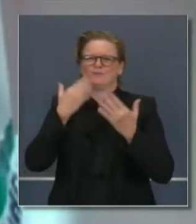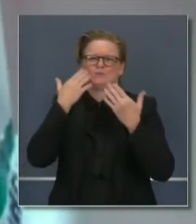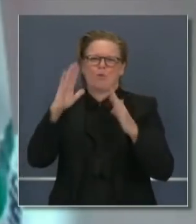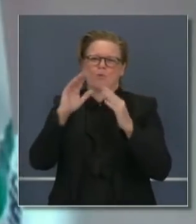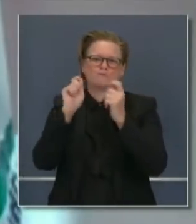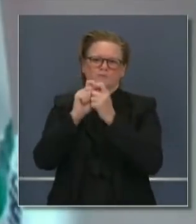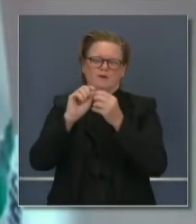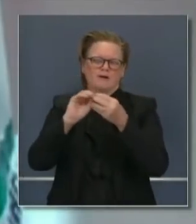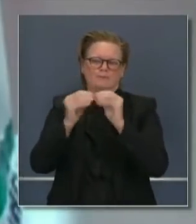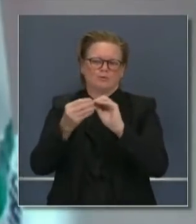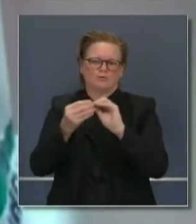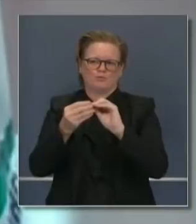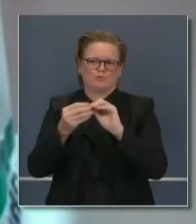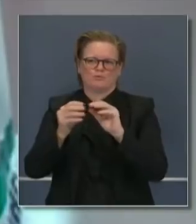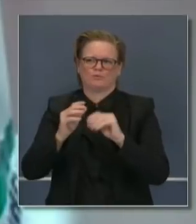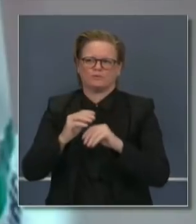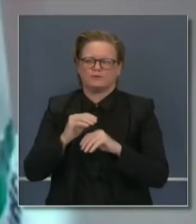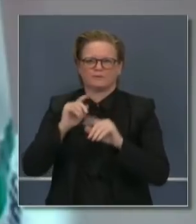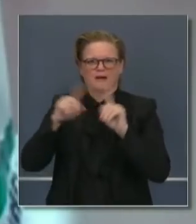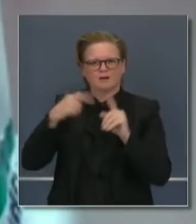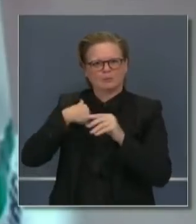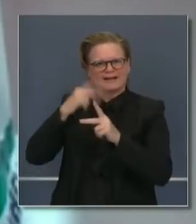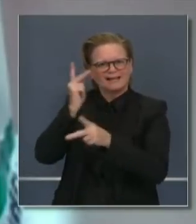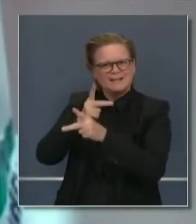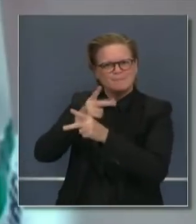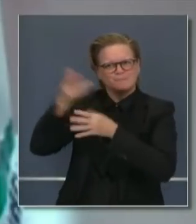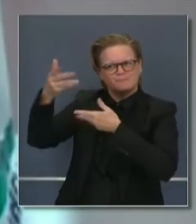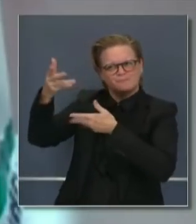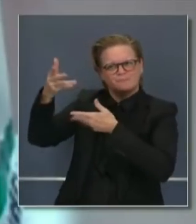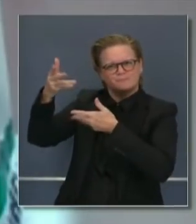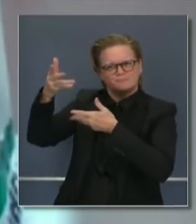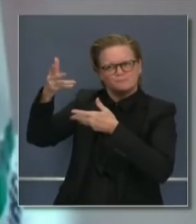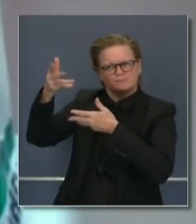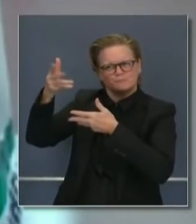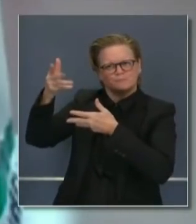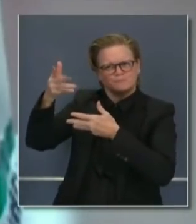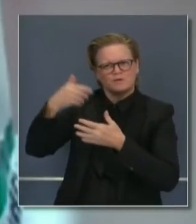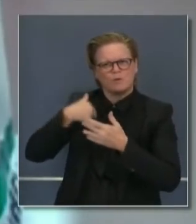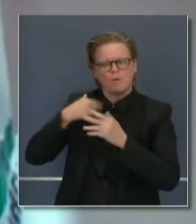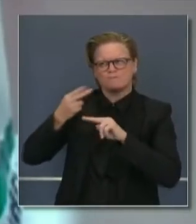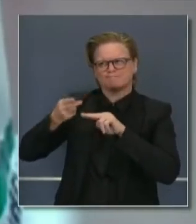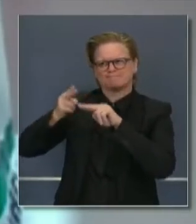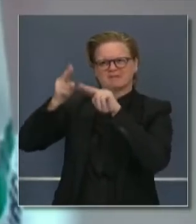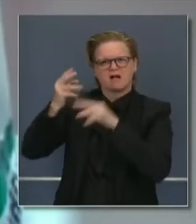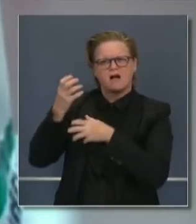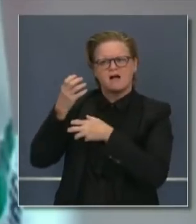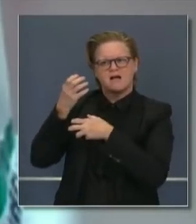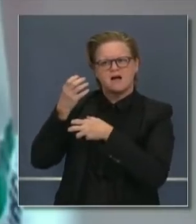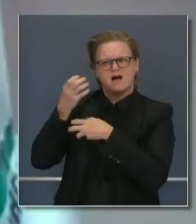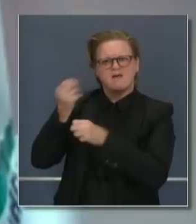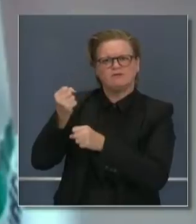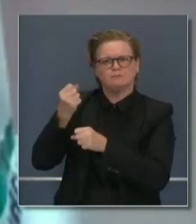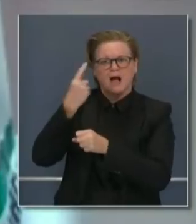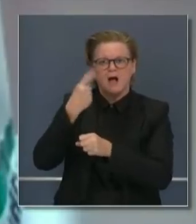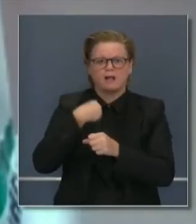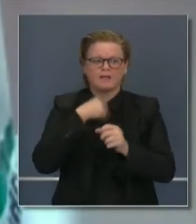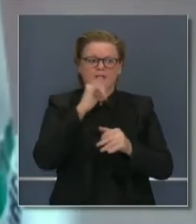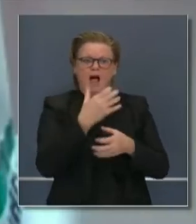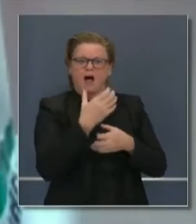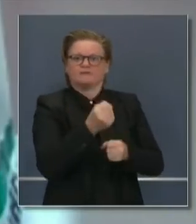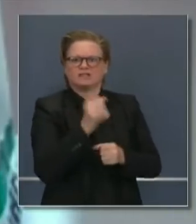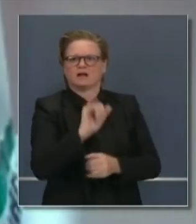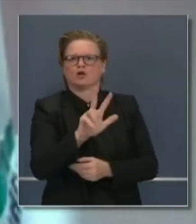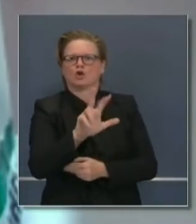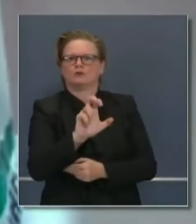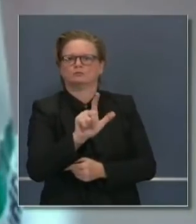in constant communication trying to build up confidence like we do have in that 327 number so that we can anticipate and